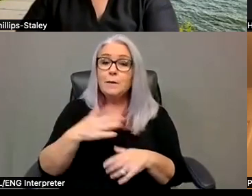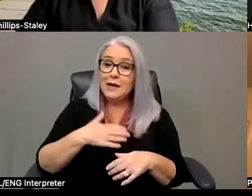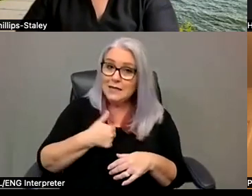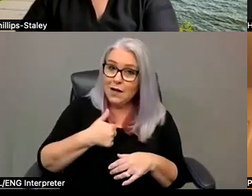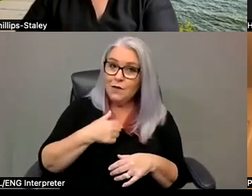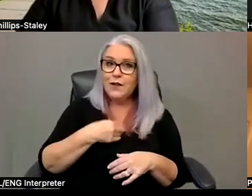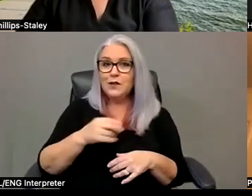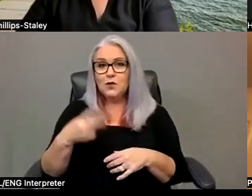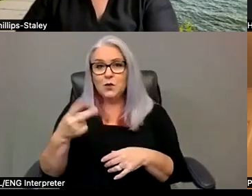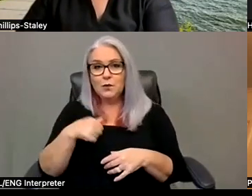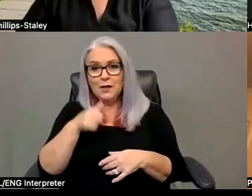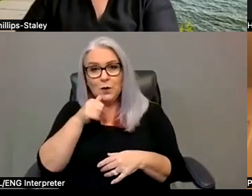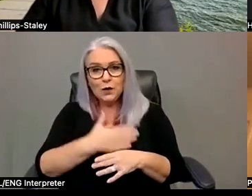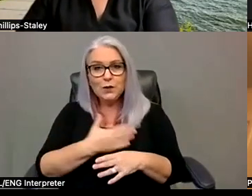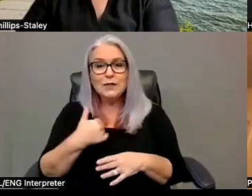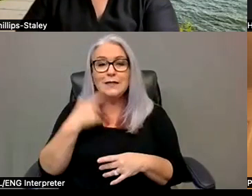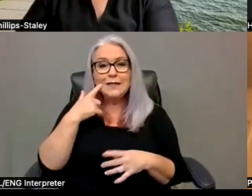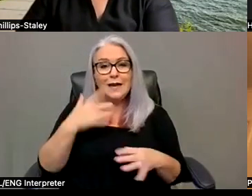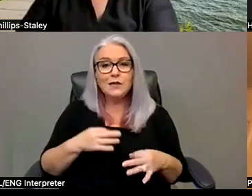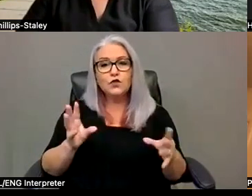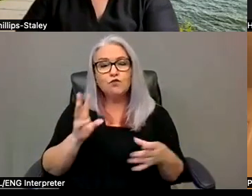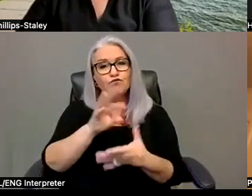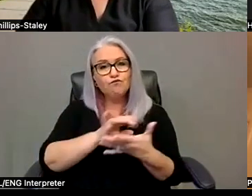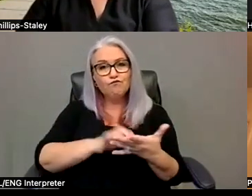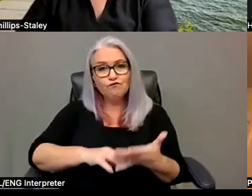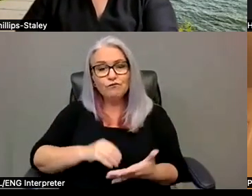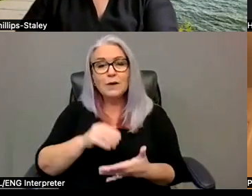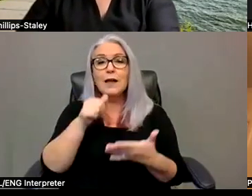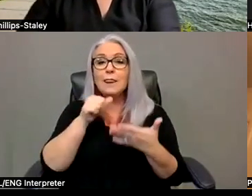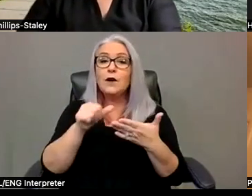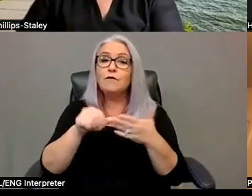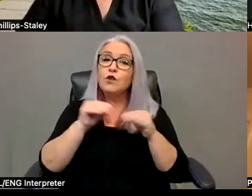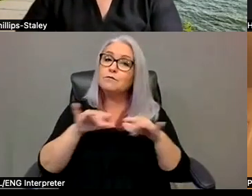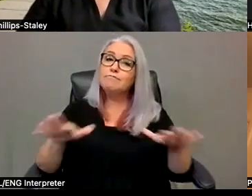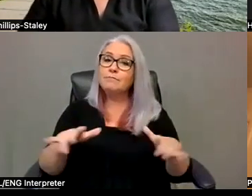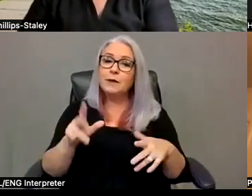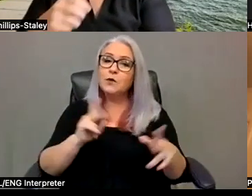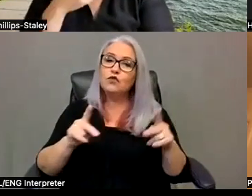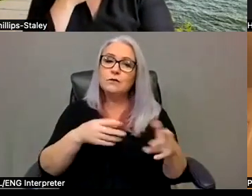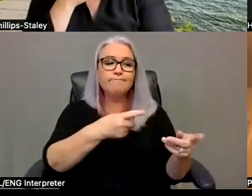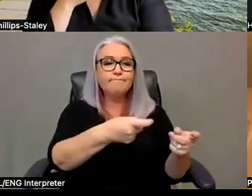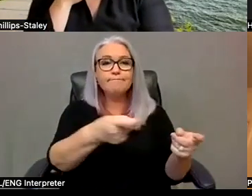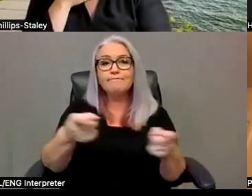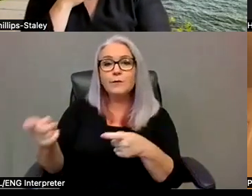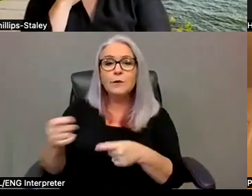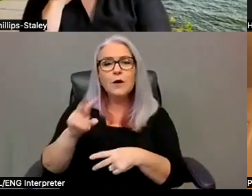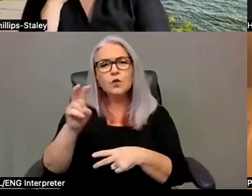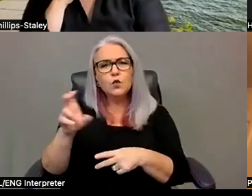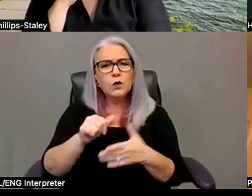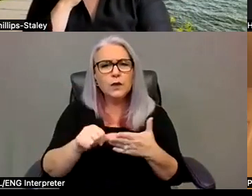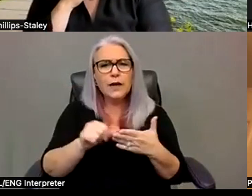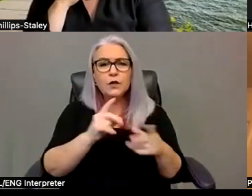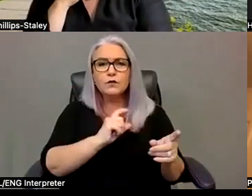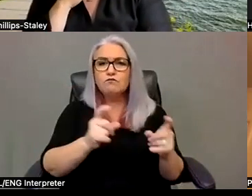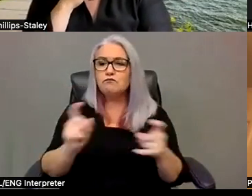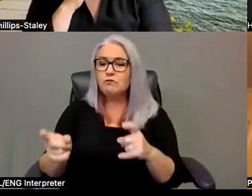upon ourselves to put a letter together to the residents in our neighborhood and just went around kind of passing them out. And there were about 200 letters all